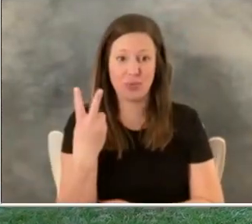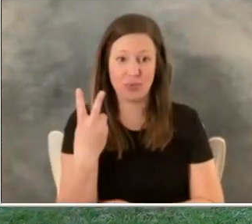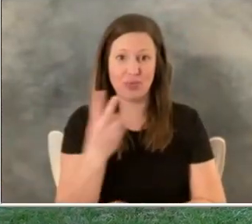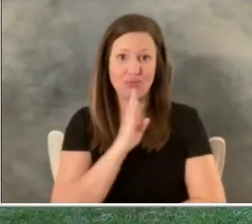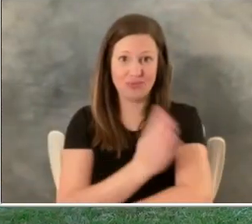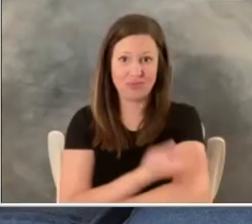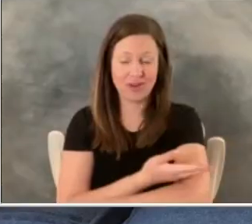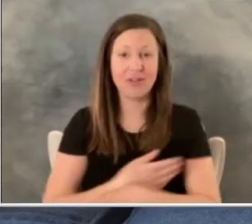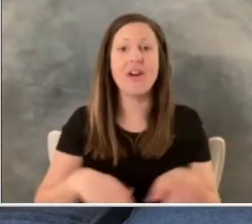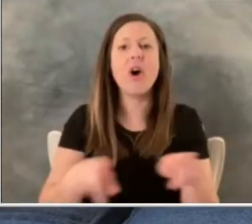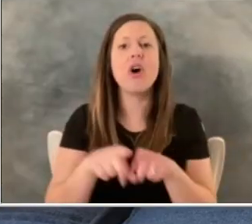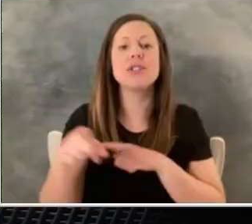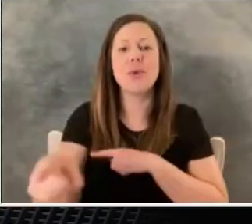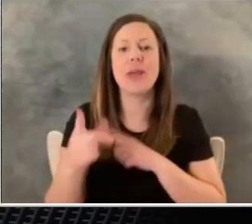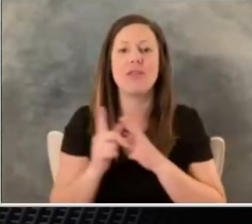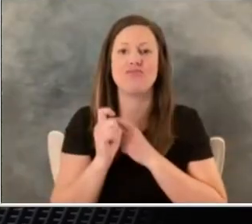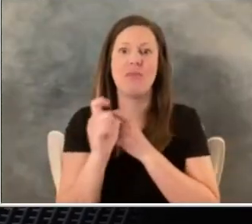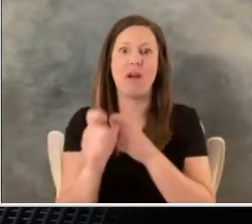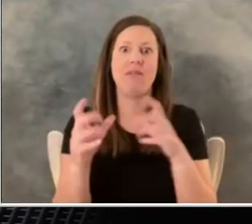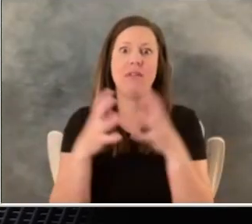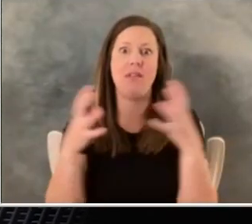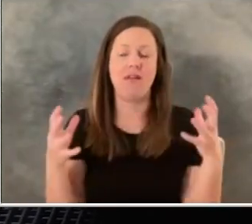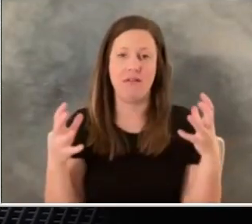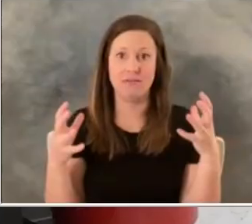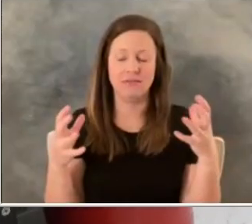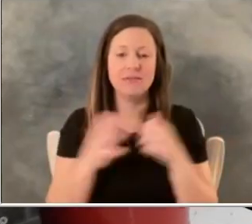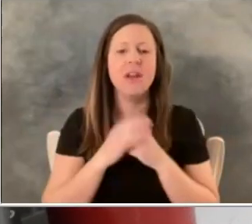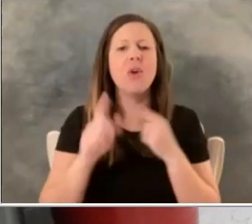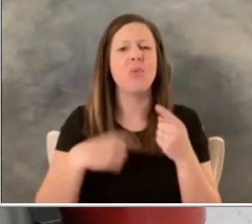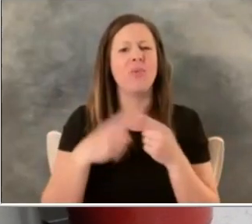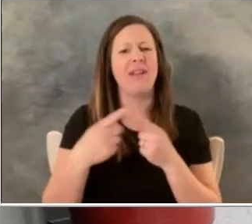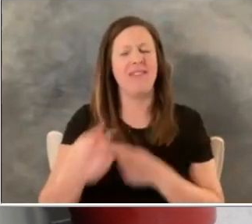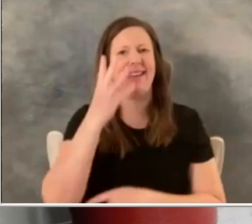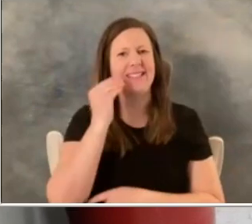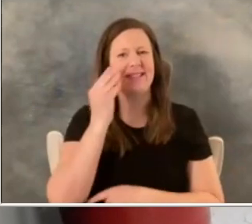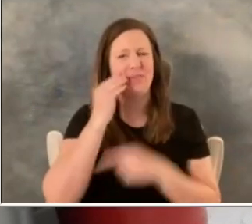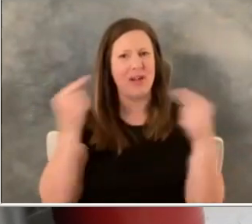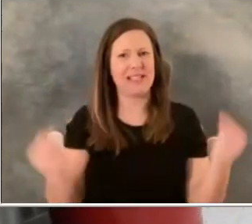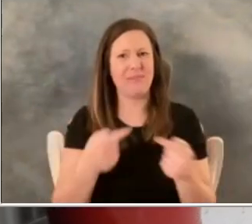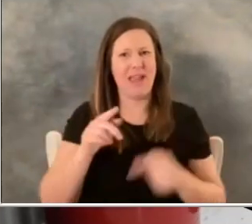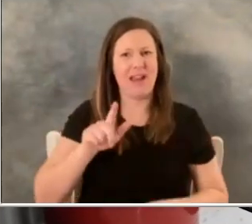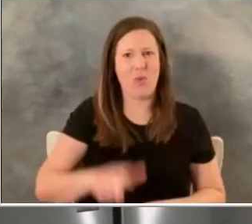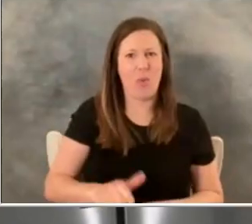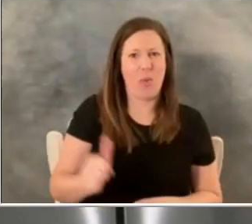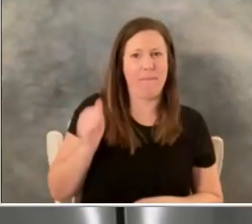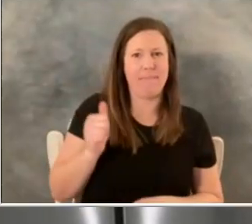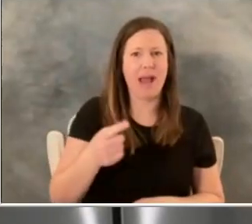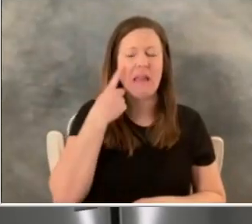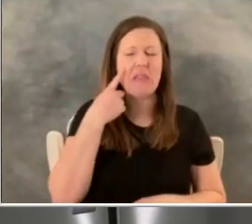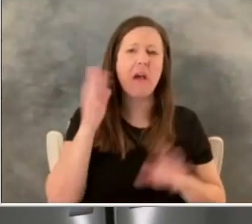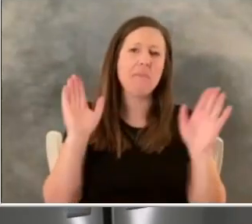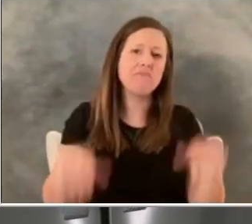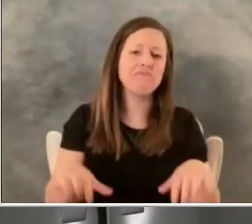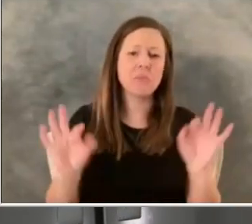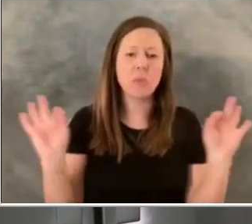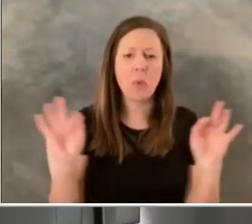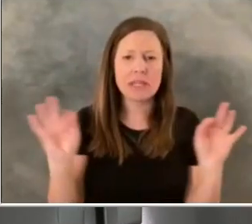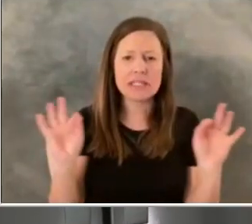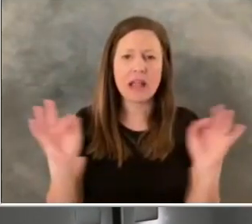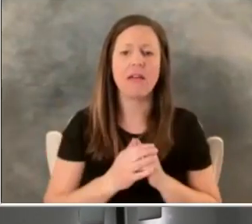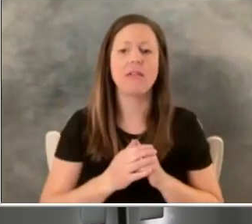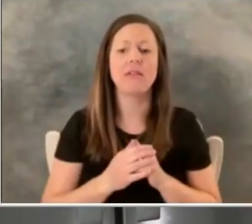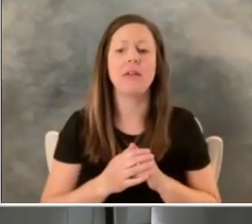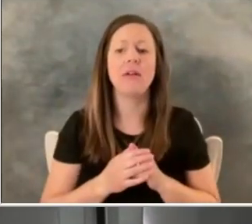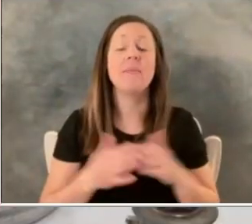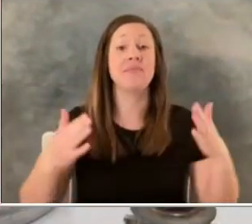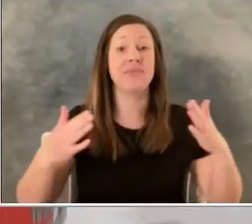an avid runner. I love running. So when Yuri experienced pain in his lower back, he thought no big deal. Because the physical activity,